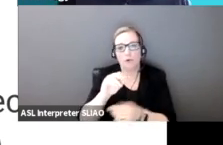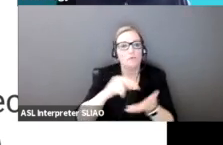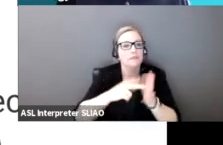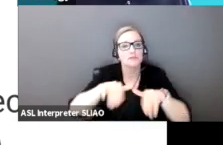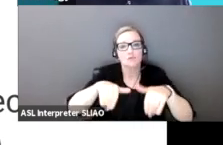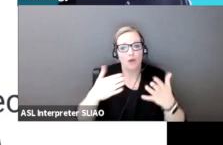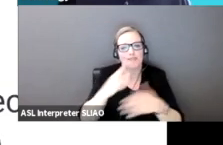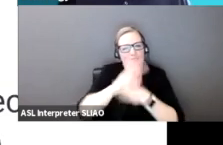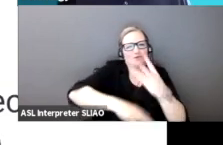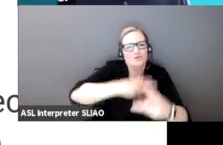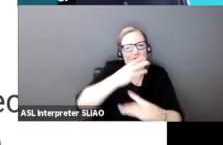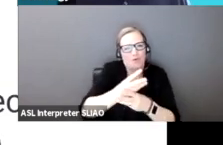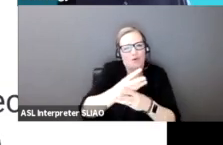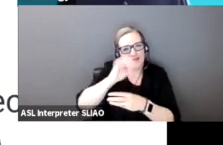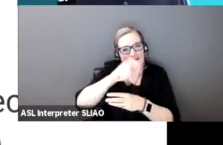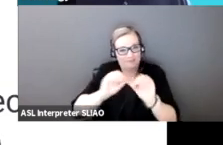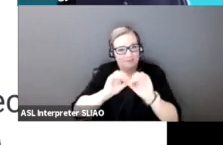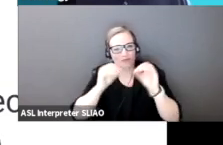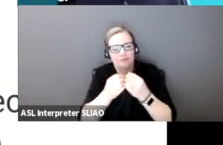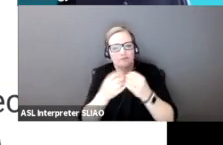intellect. And